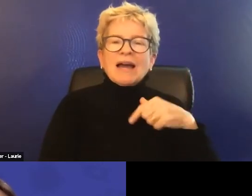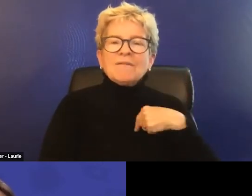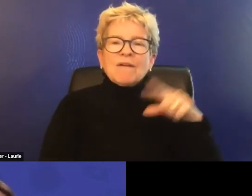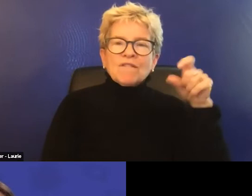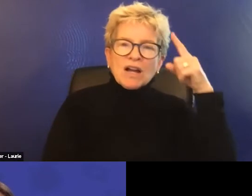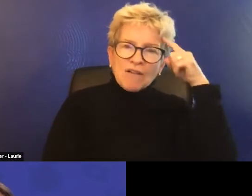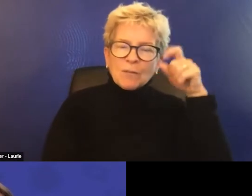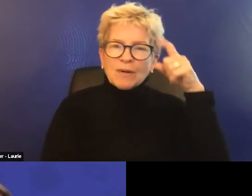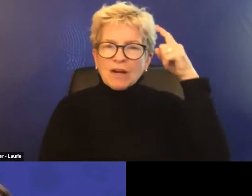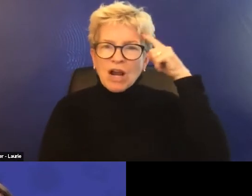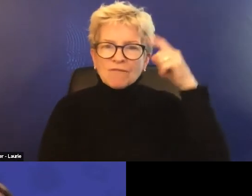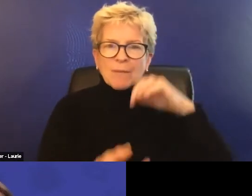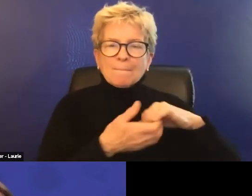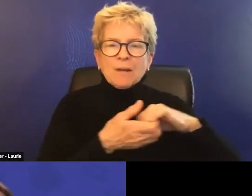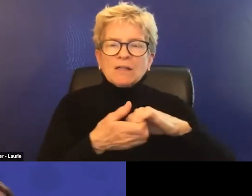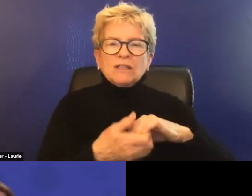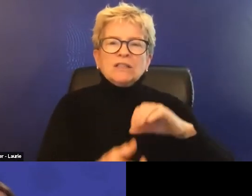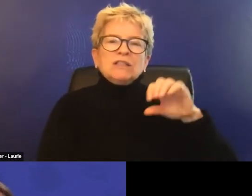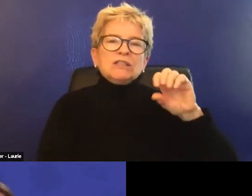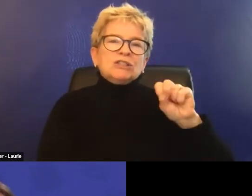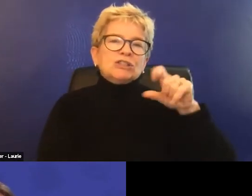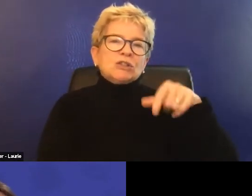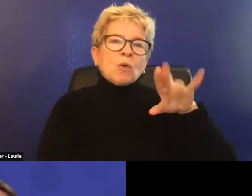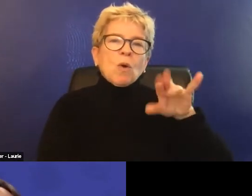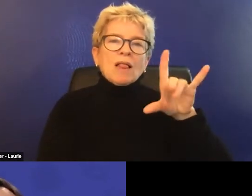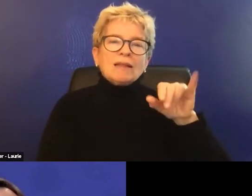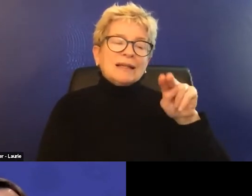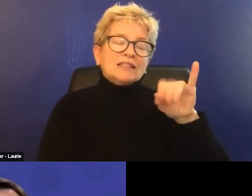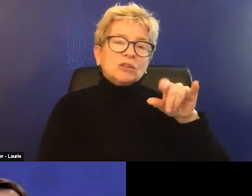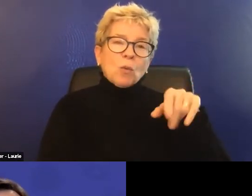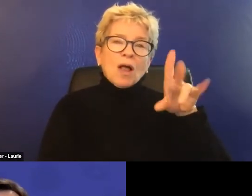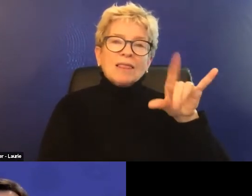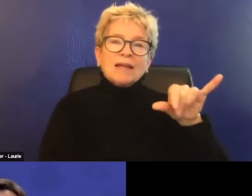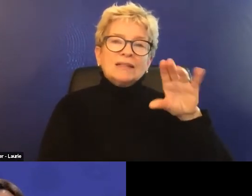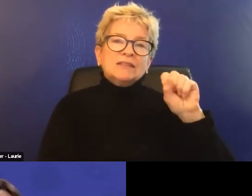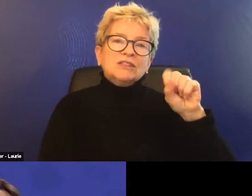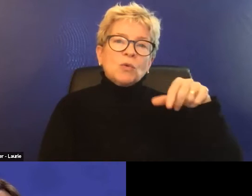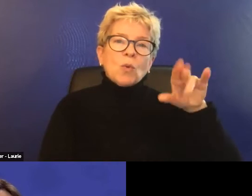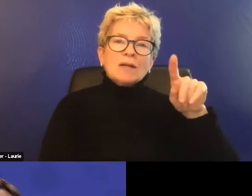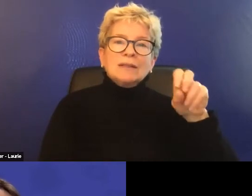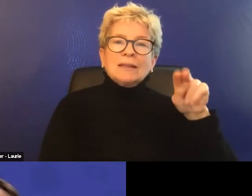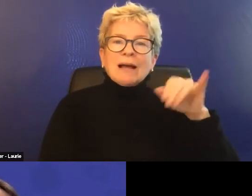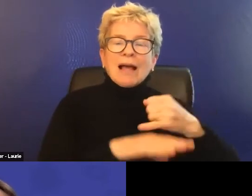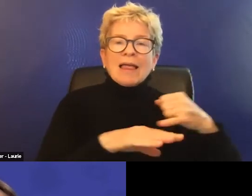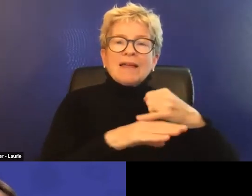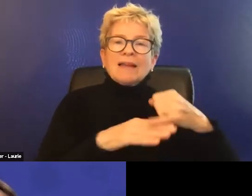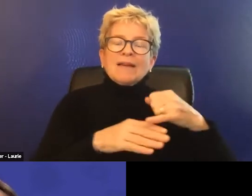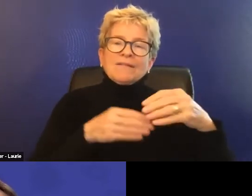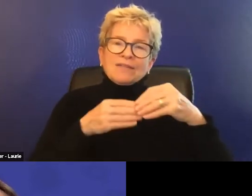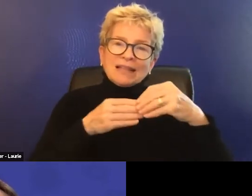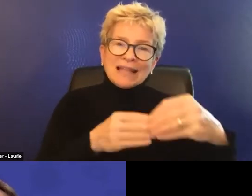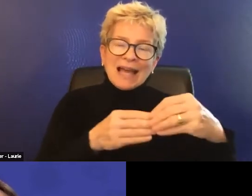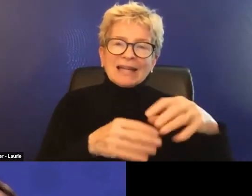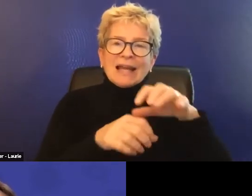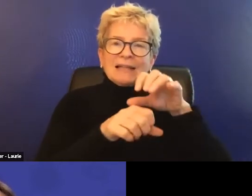partnership. The Nisqually and Squaxin Island people have lived on and stewarded these lands since the beginning of time and continue to do